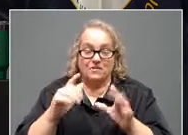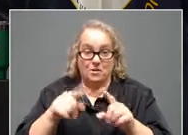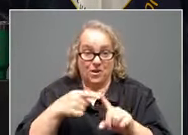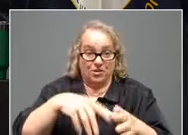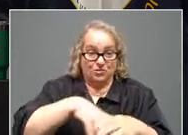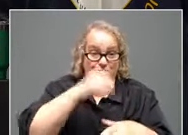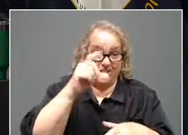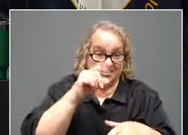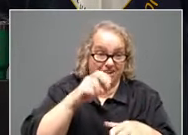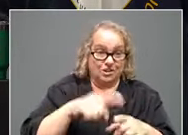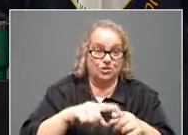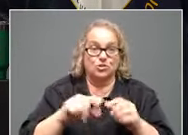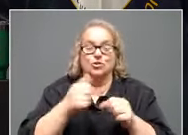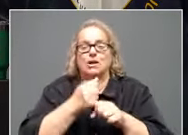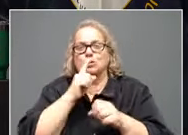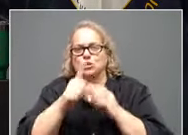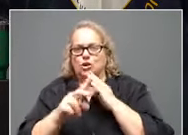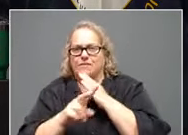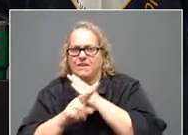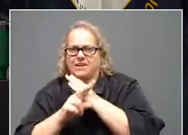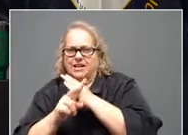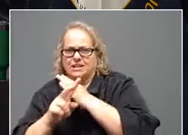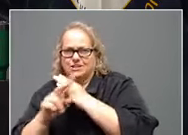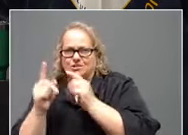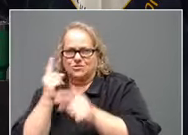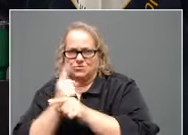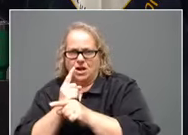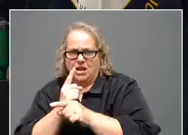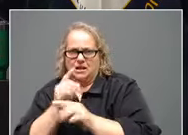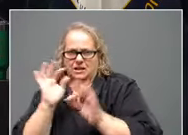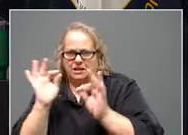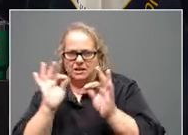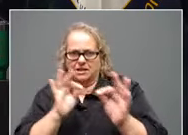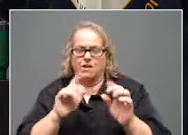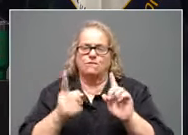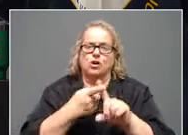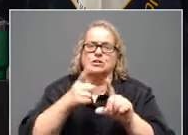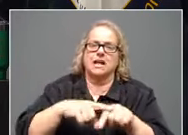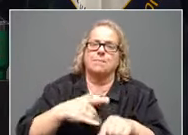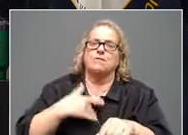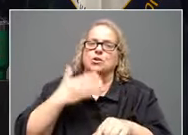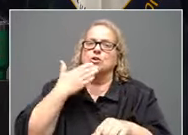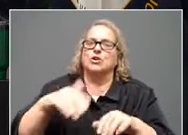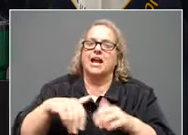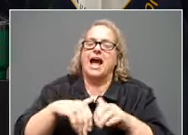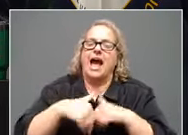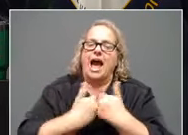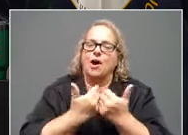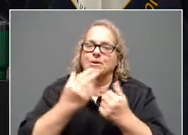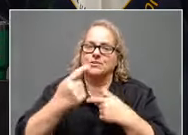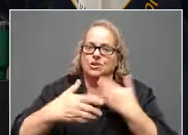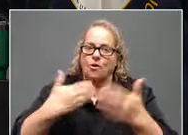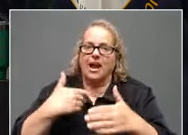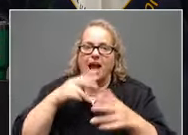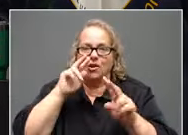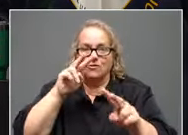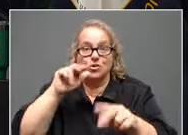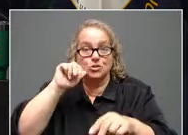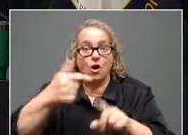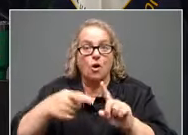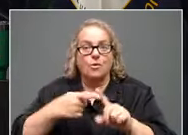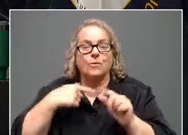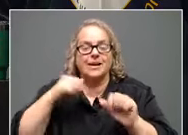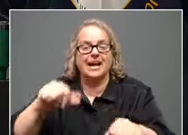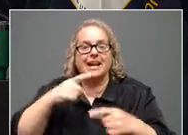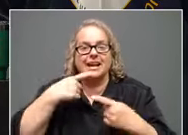all the verifications are done. This is our first time. Feel good about how it's going. I look forward to tomorrow when we're able to announce it. Vaccine